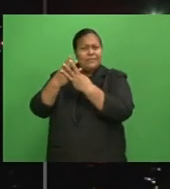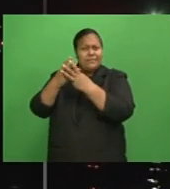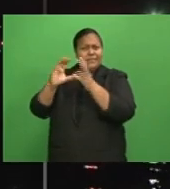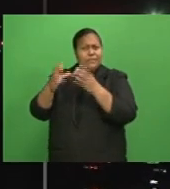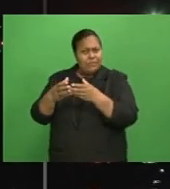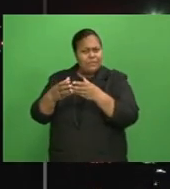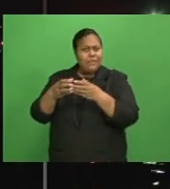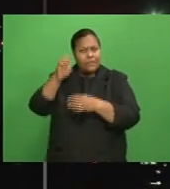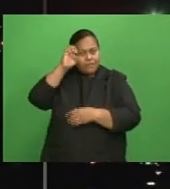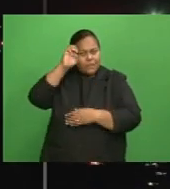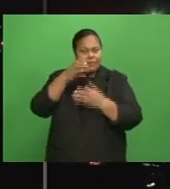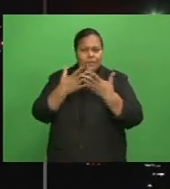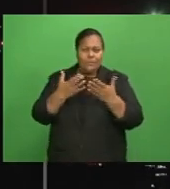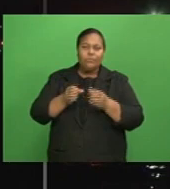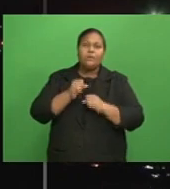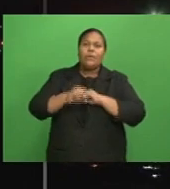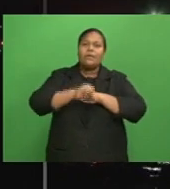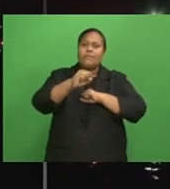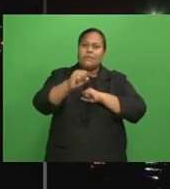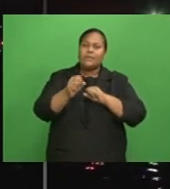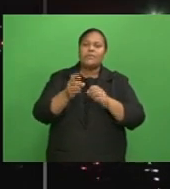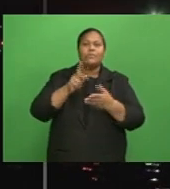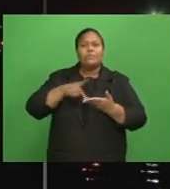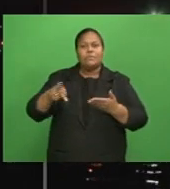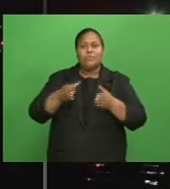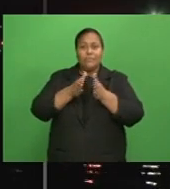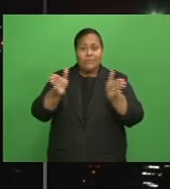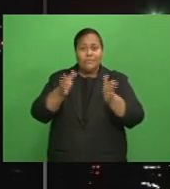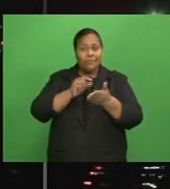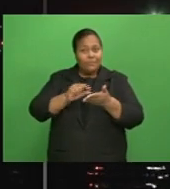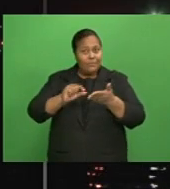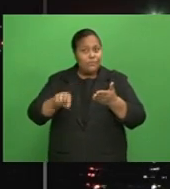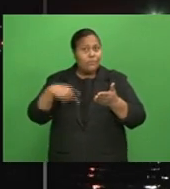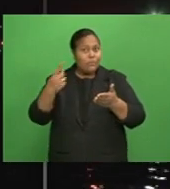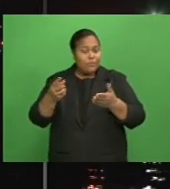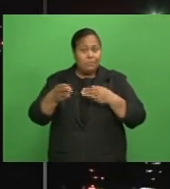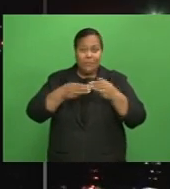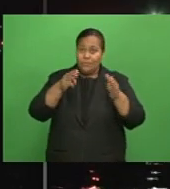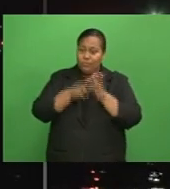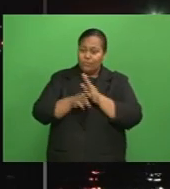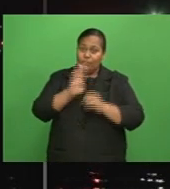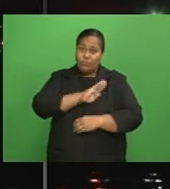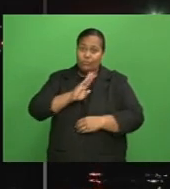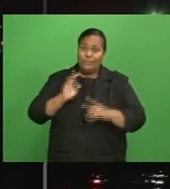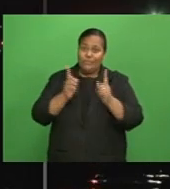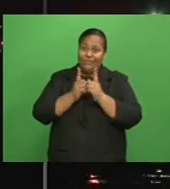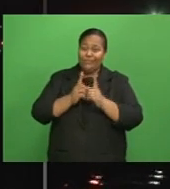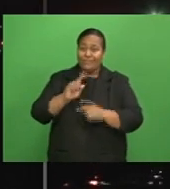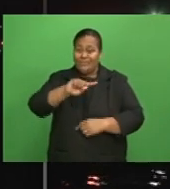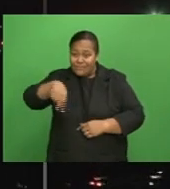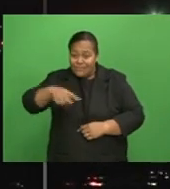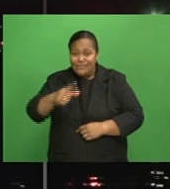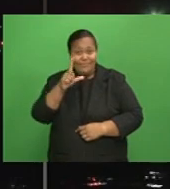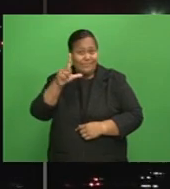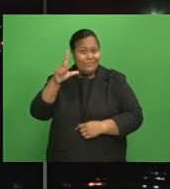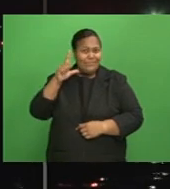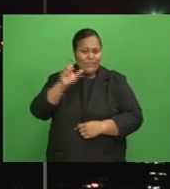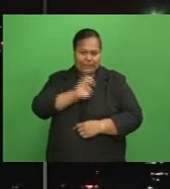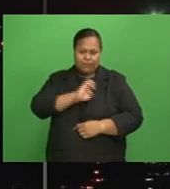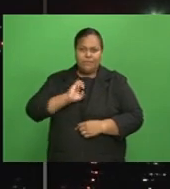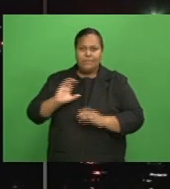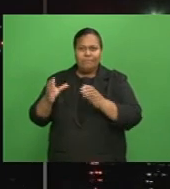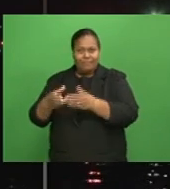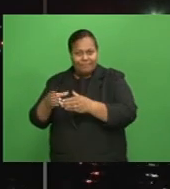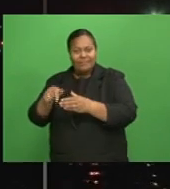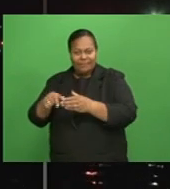the position of General Secretary tomorrow. At the Management Board meeting in Suva yesterday, executives were confident the suspension